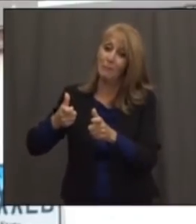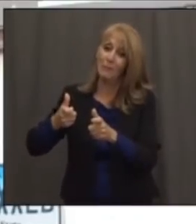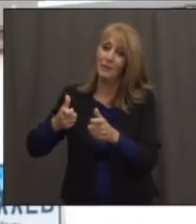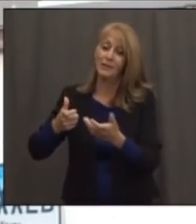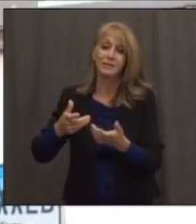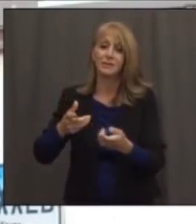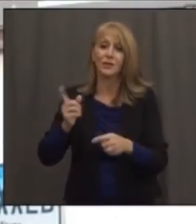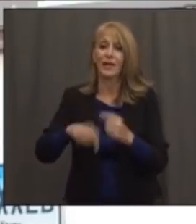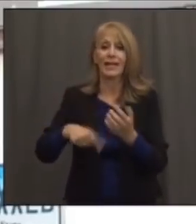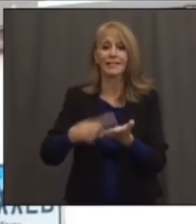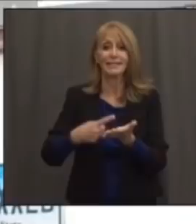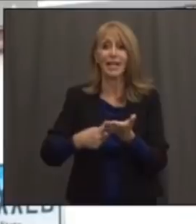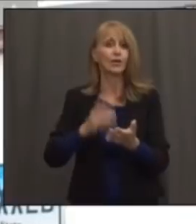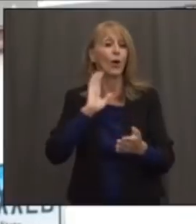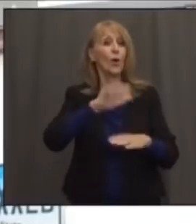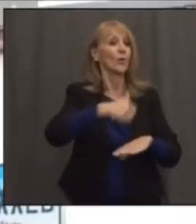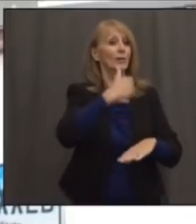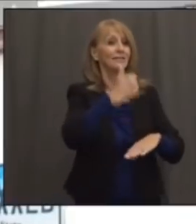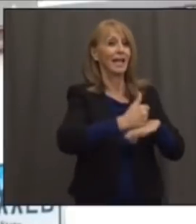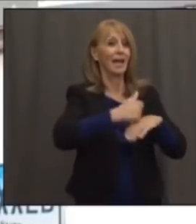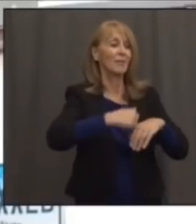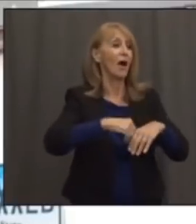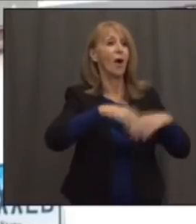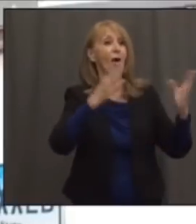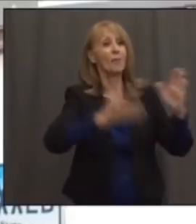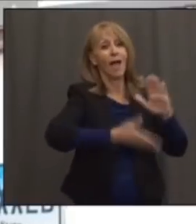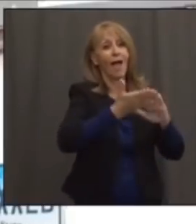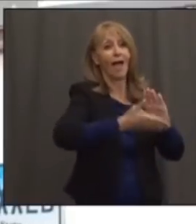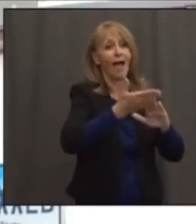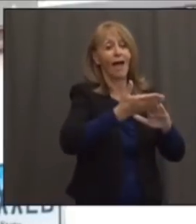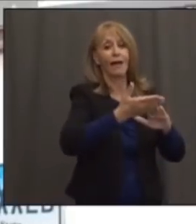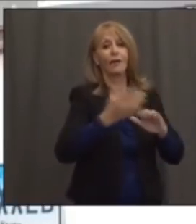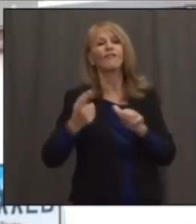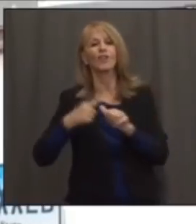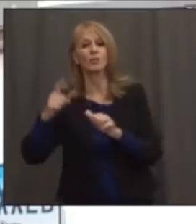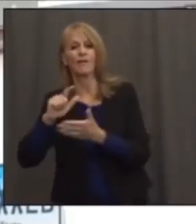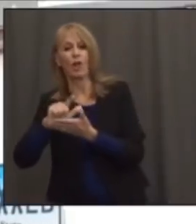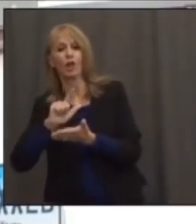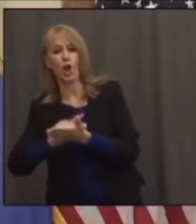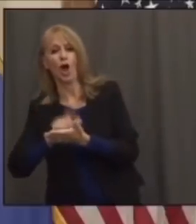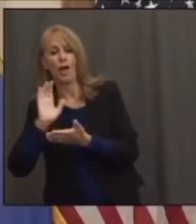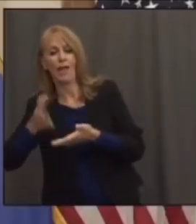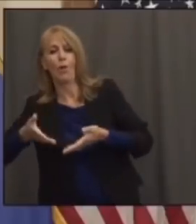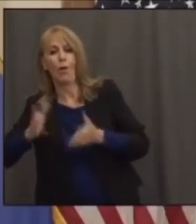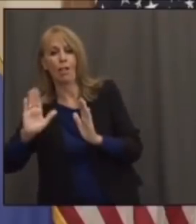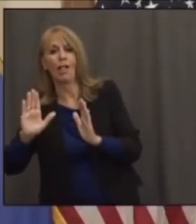really talk about setting it up and getting it forward until you actually have a law that will allow it to happen.